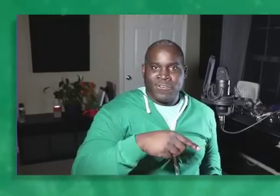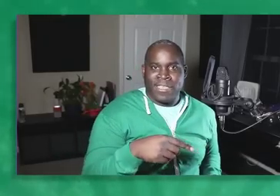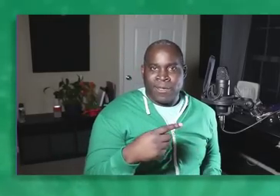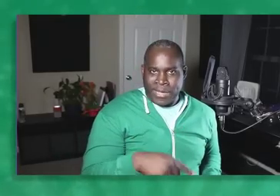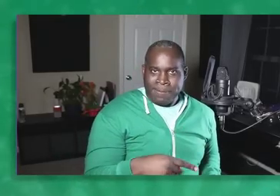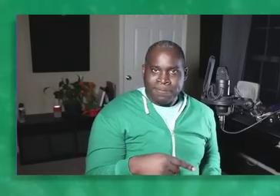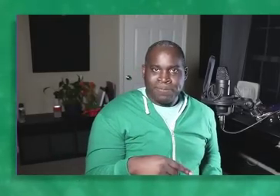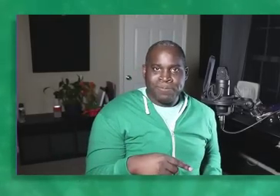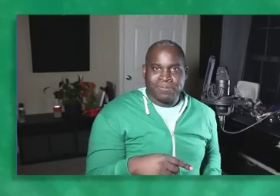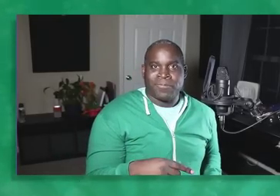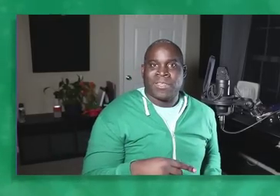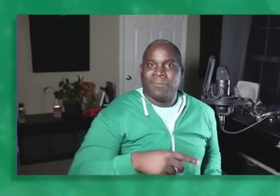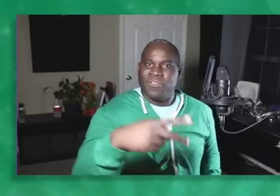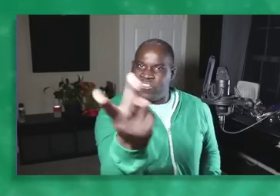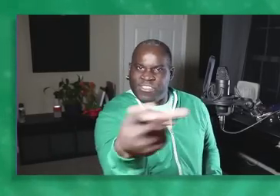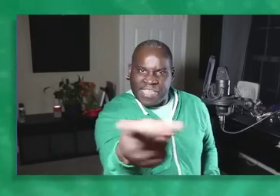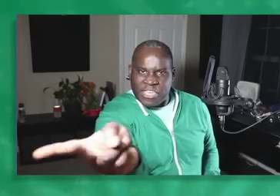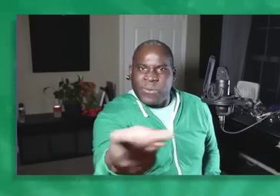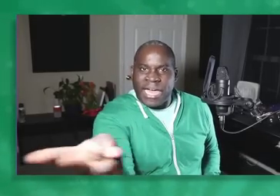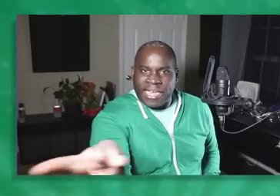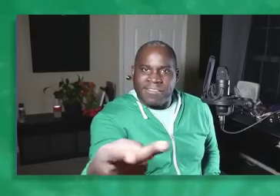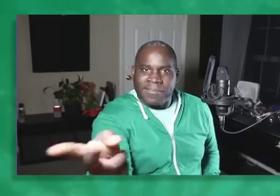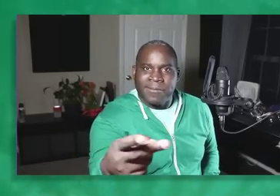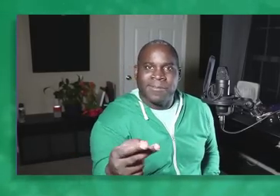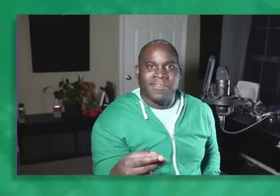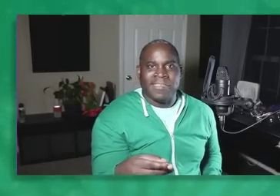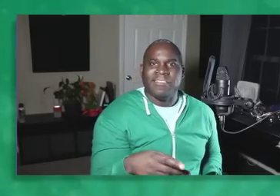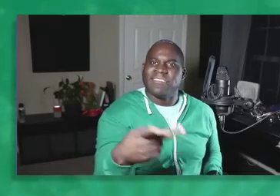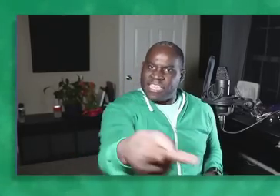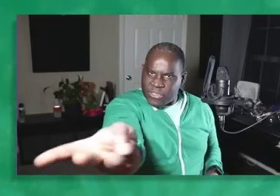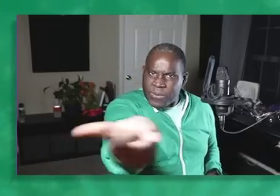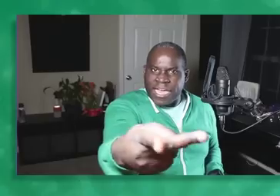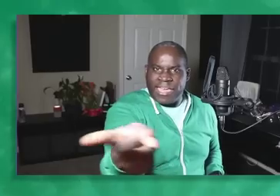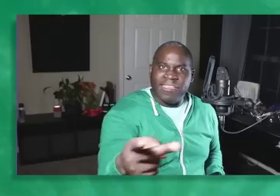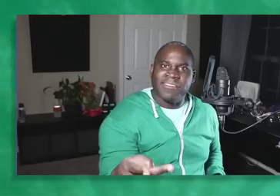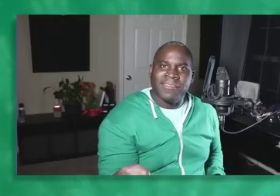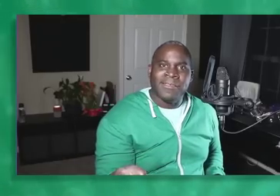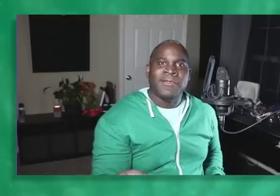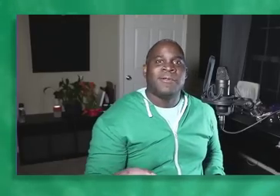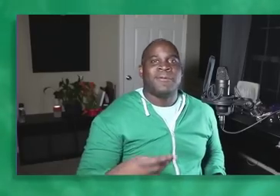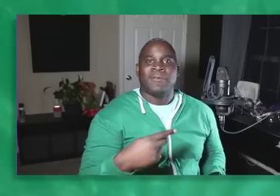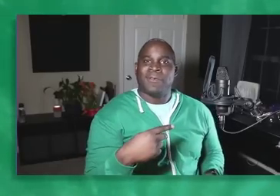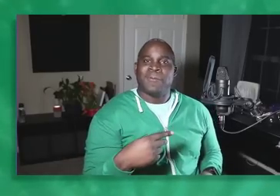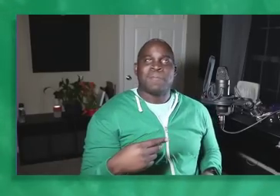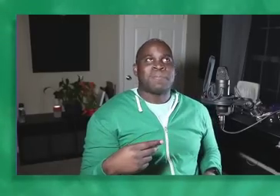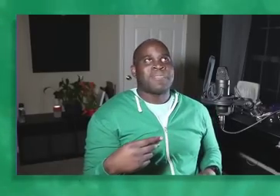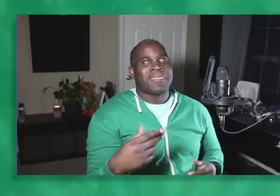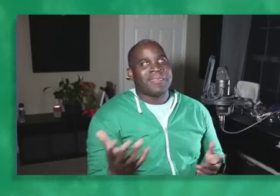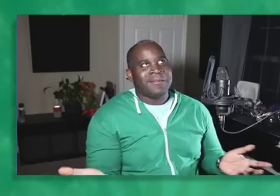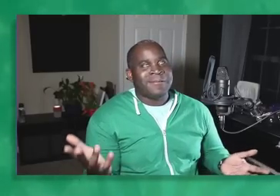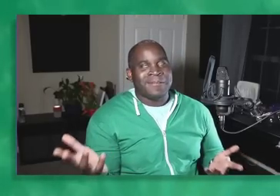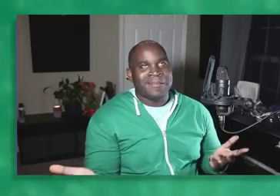Captain Ginger saying we. But she's saying you guys. You see? It's like, you guys?